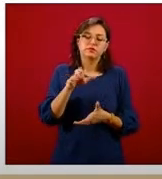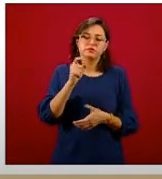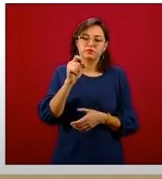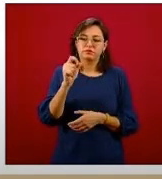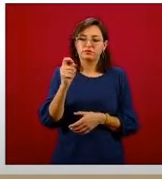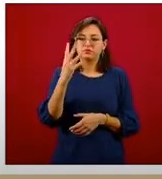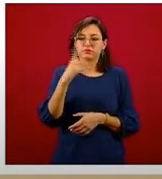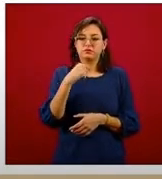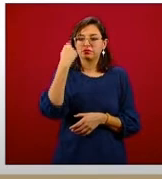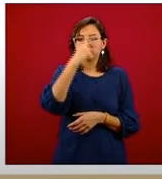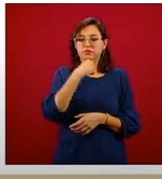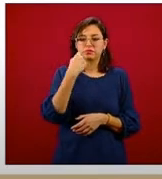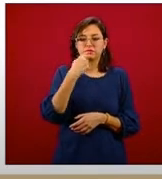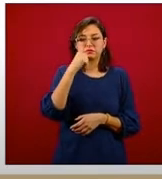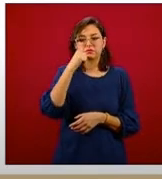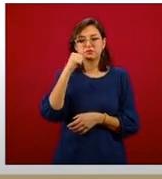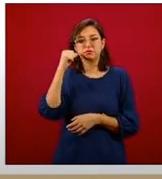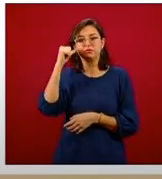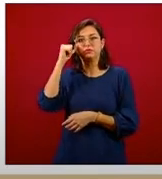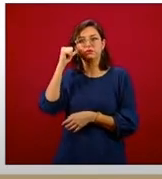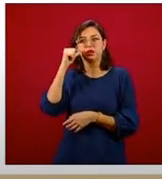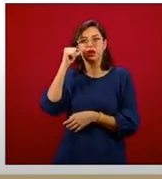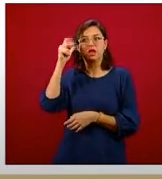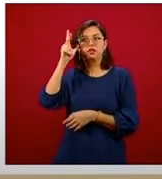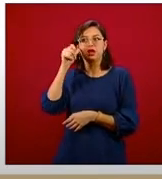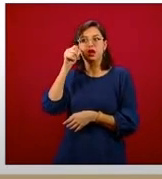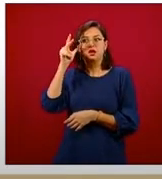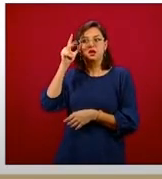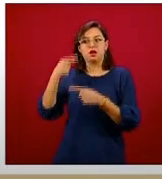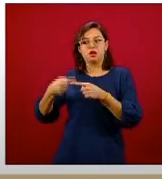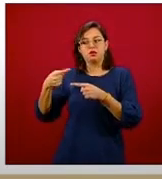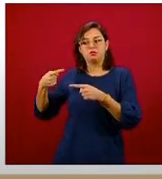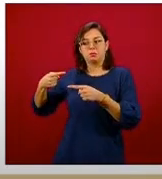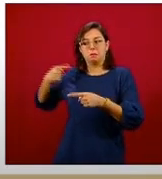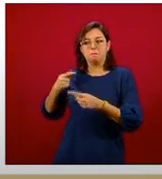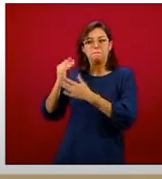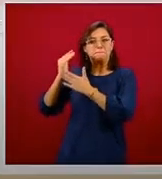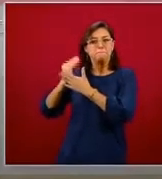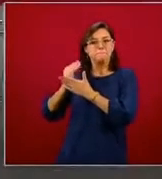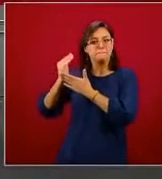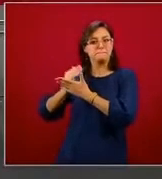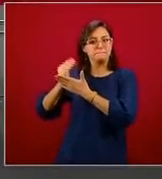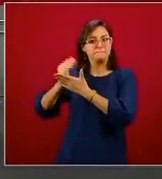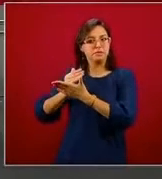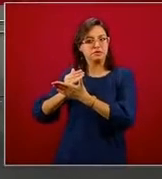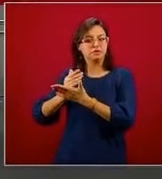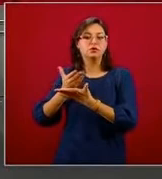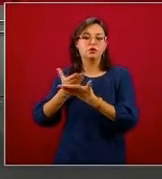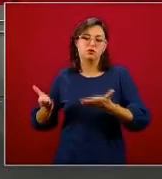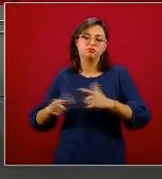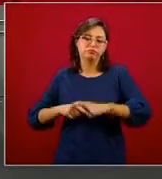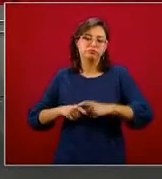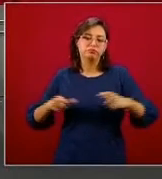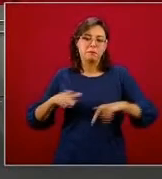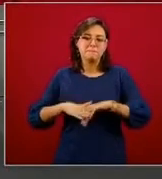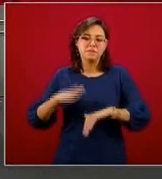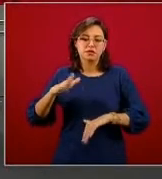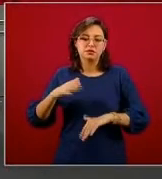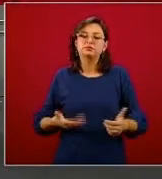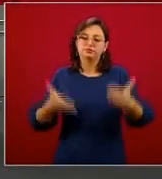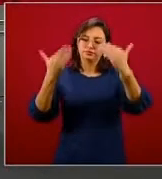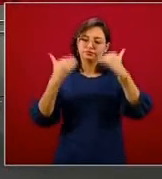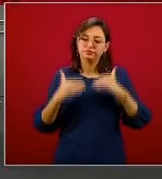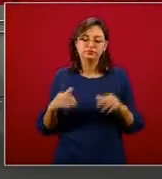And these are of the greatest burden in 24 hours we've had if we compare to the previous bars.